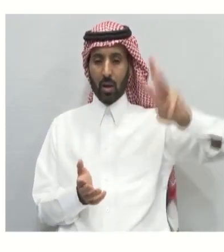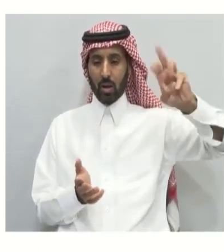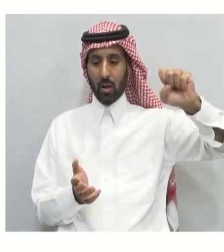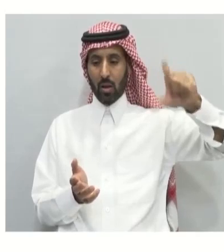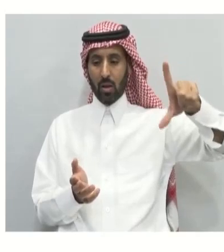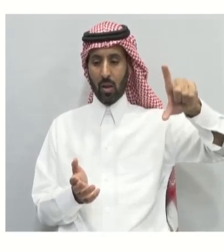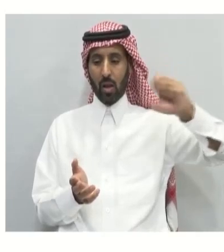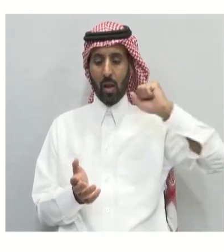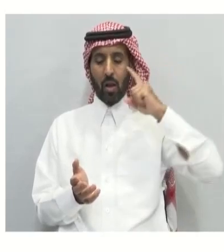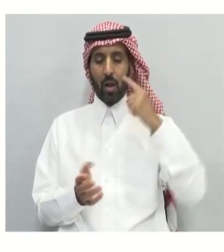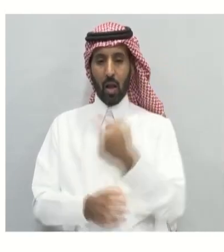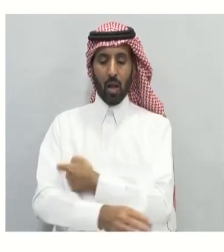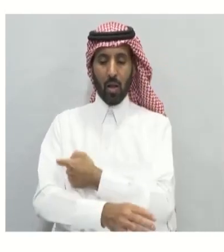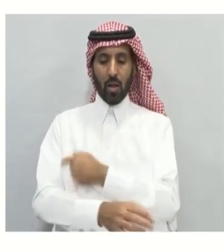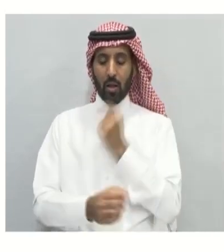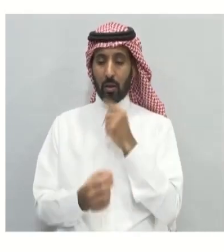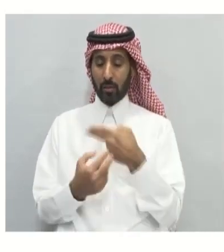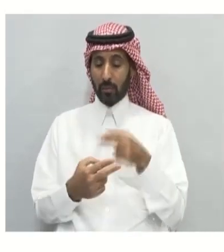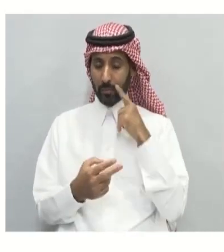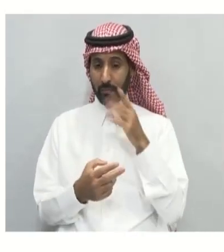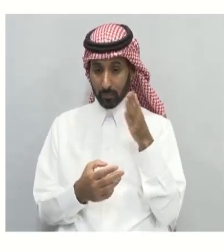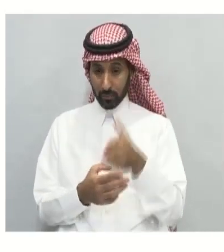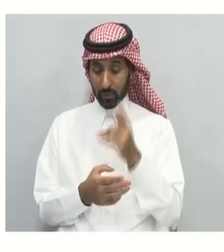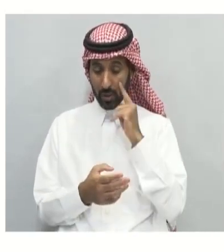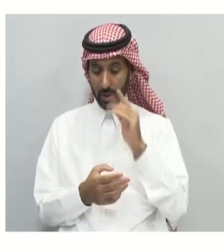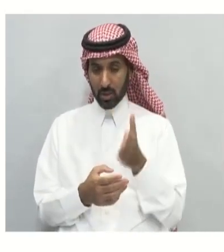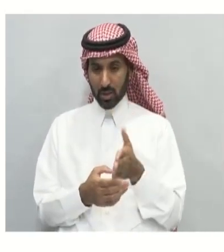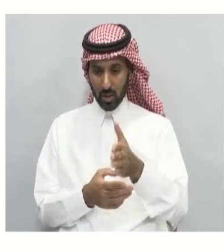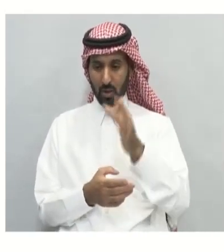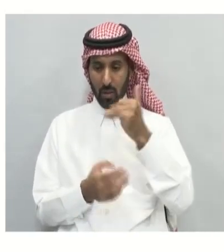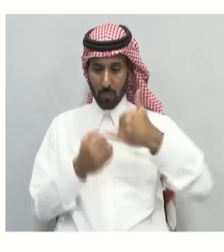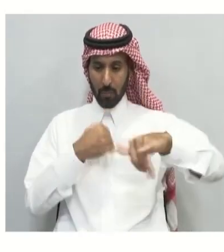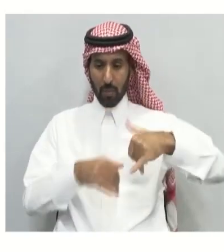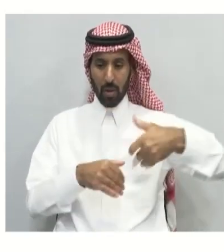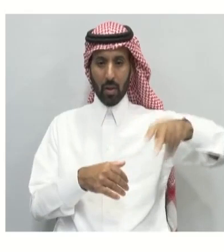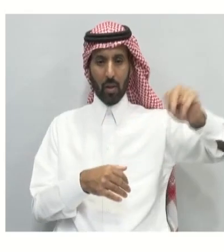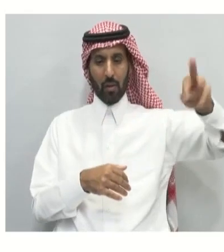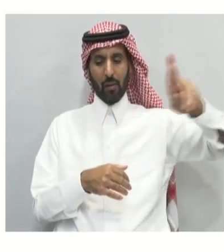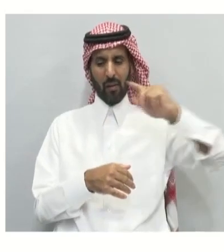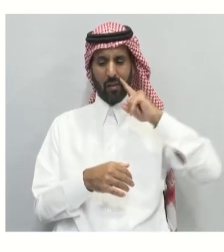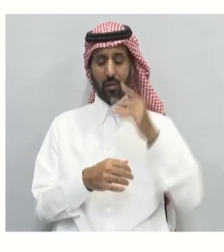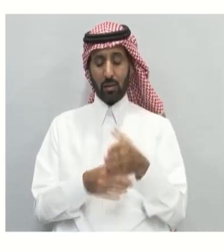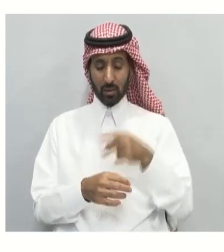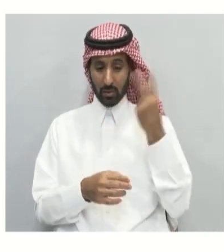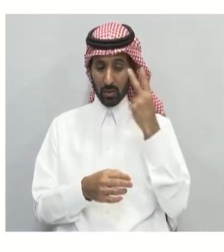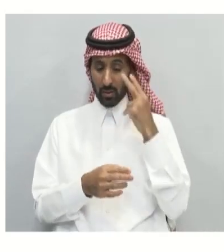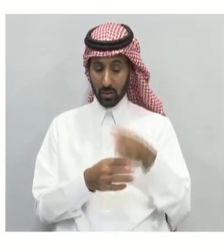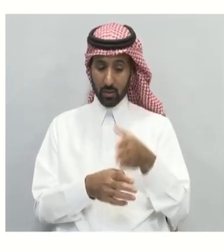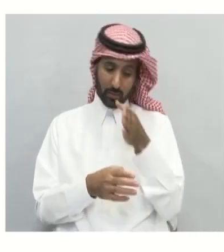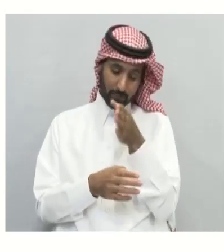there, now the directions, head south on Main Avenue. Then take the second right